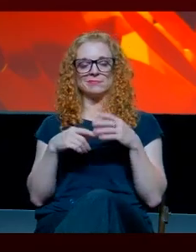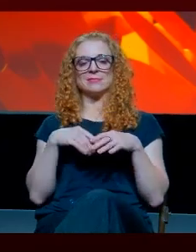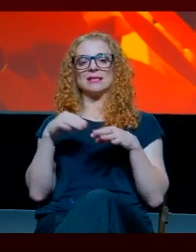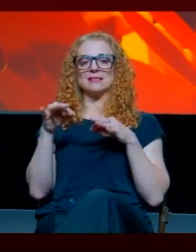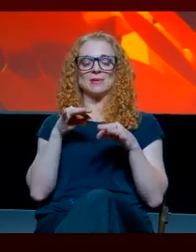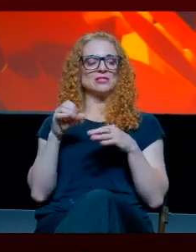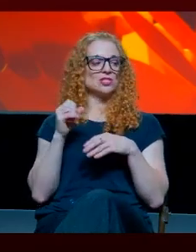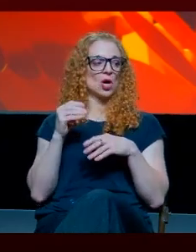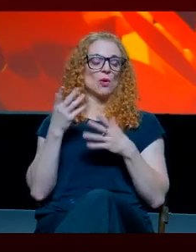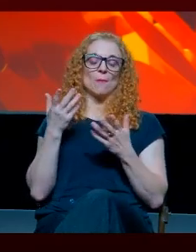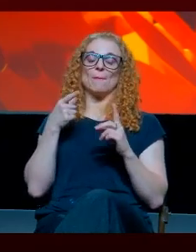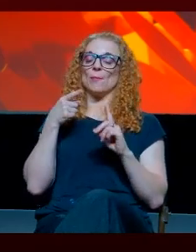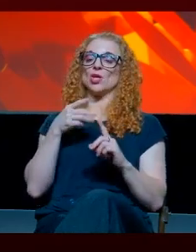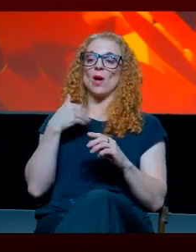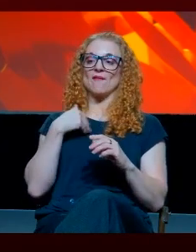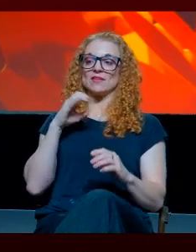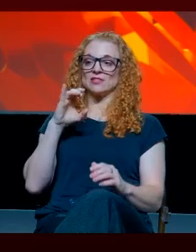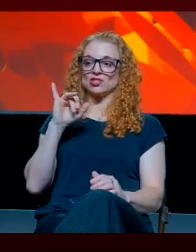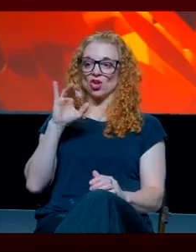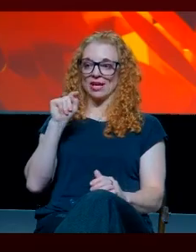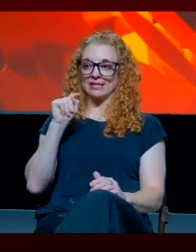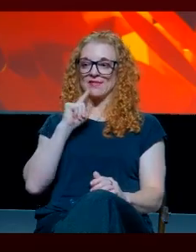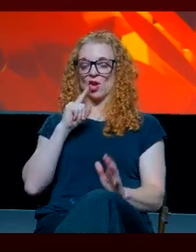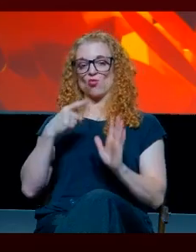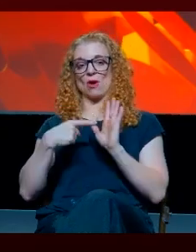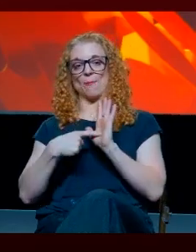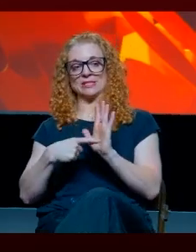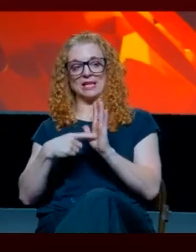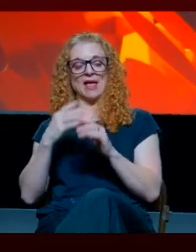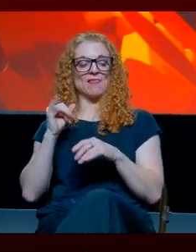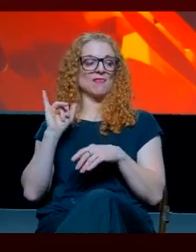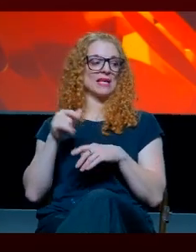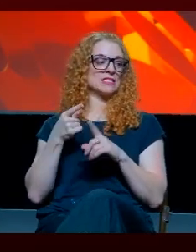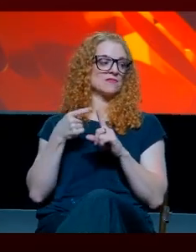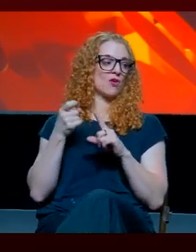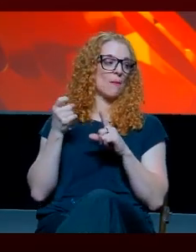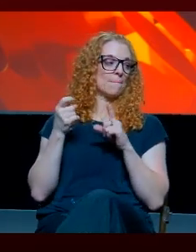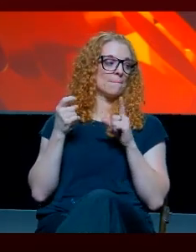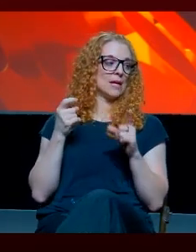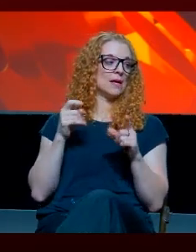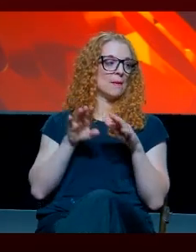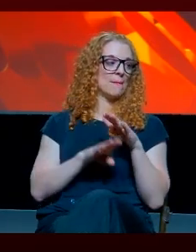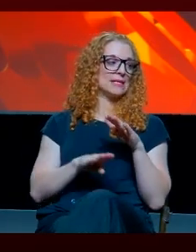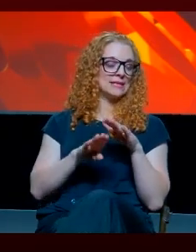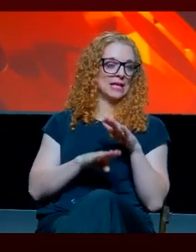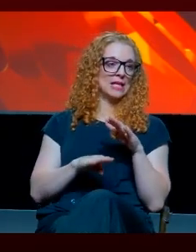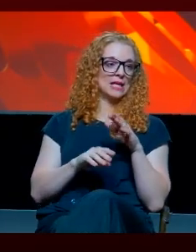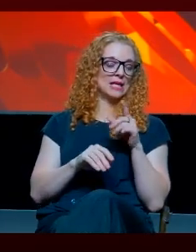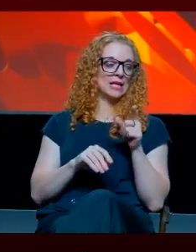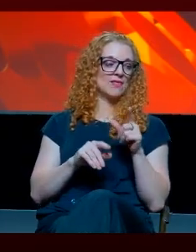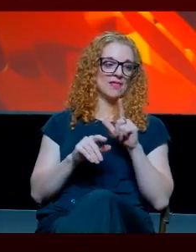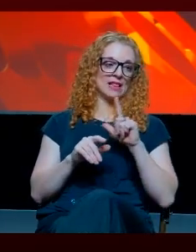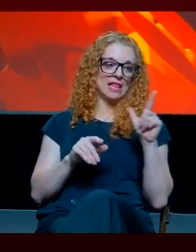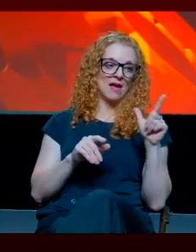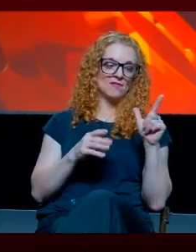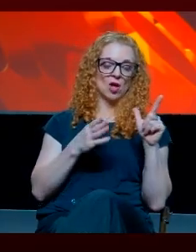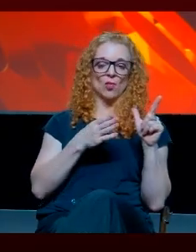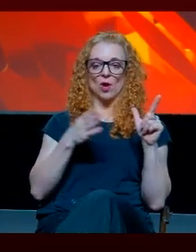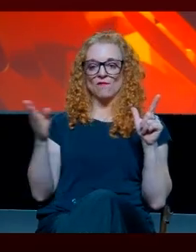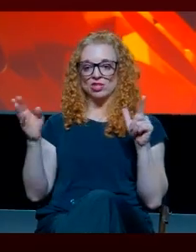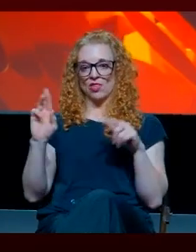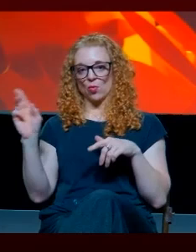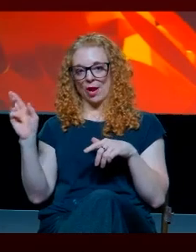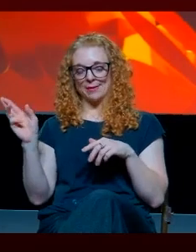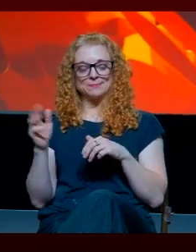have these circuits that are represented, and they go from basically from the left all the way across to the